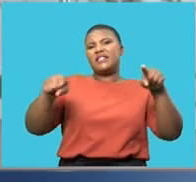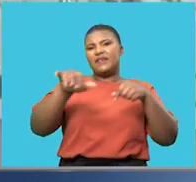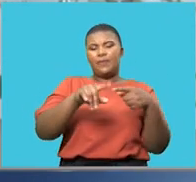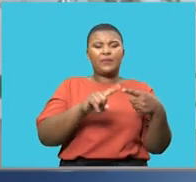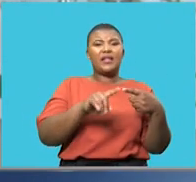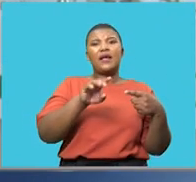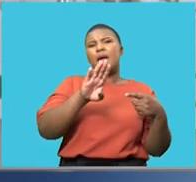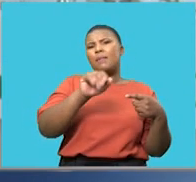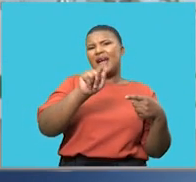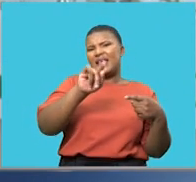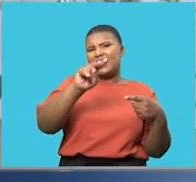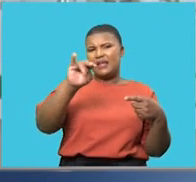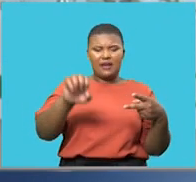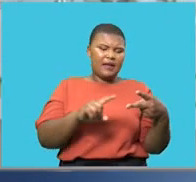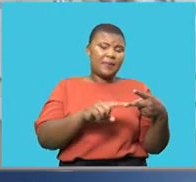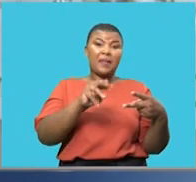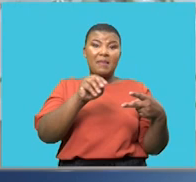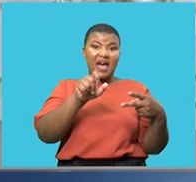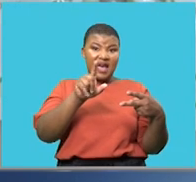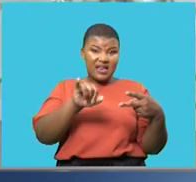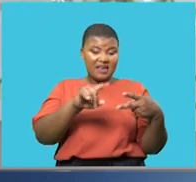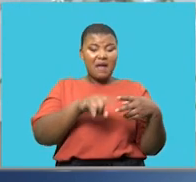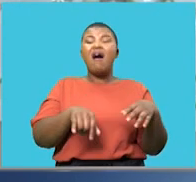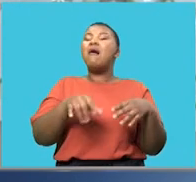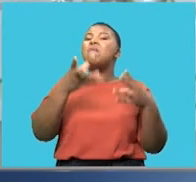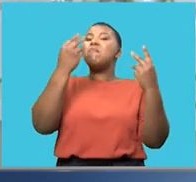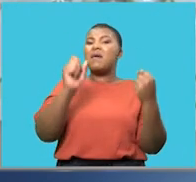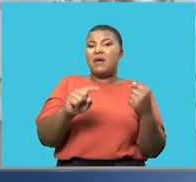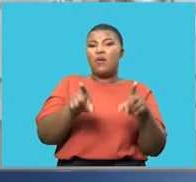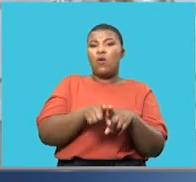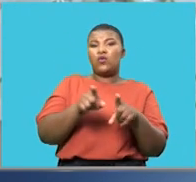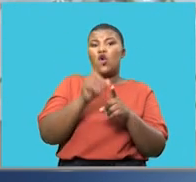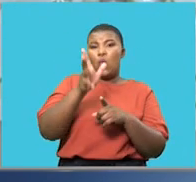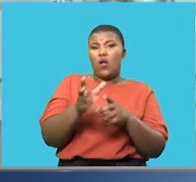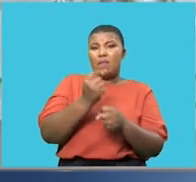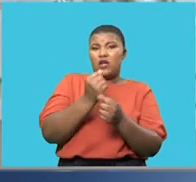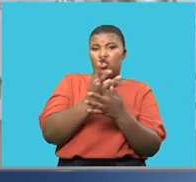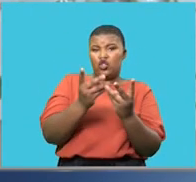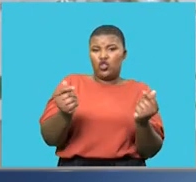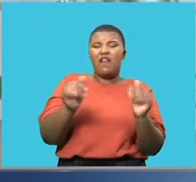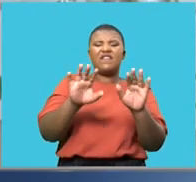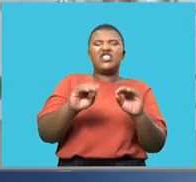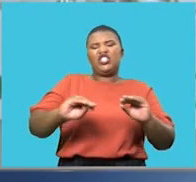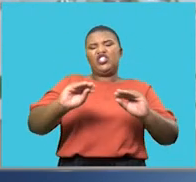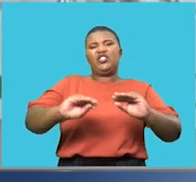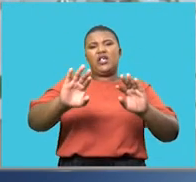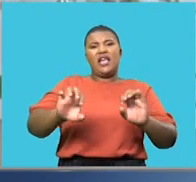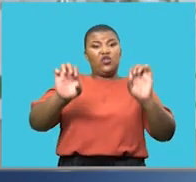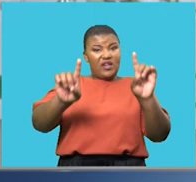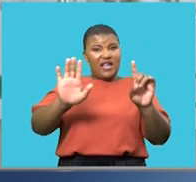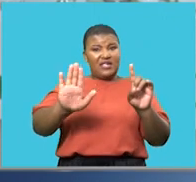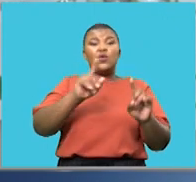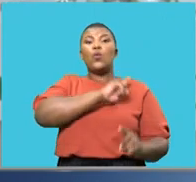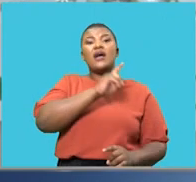Faso, Mali, and Gabon. You know, they also say that they will be tackling the issue of education because they say that